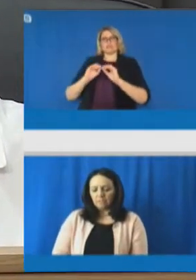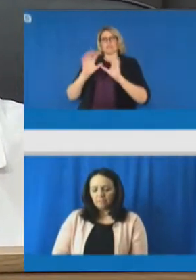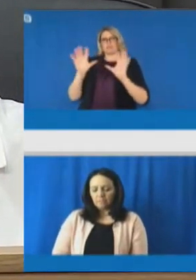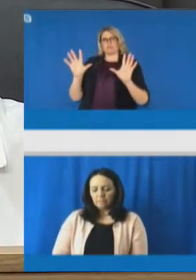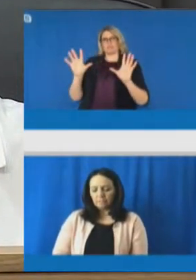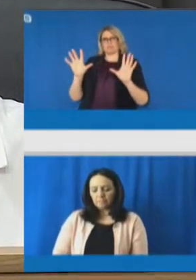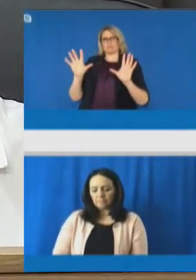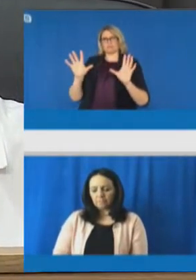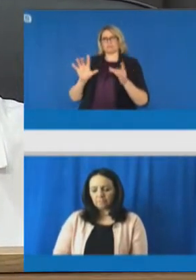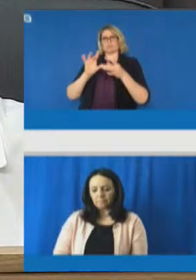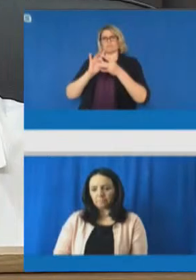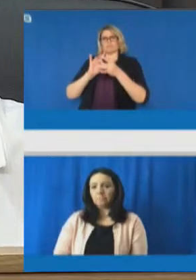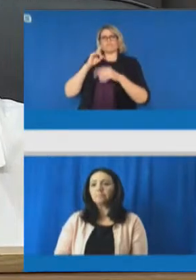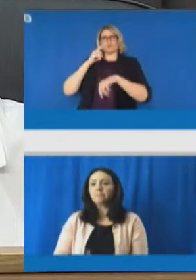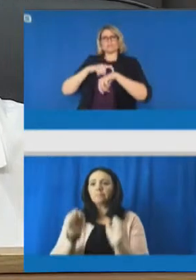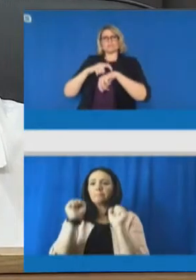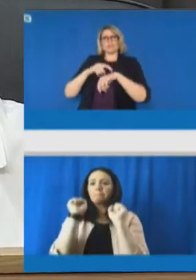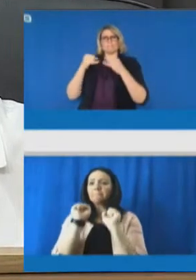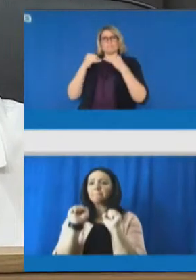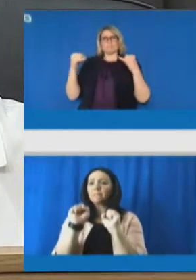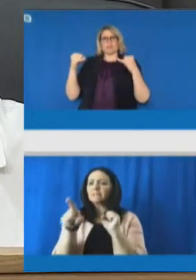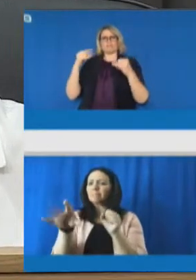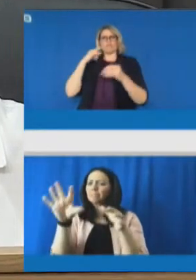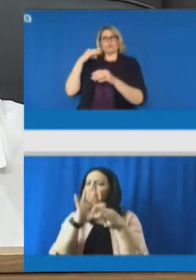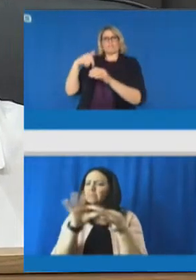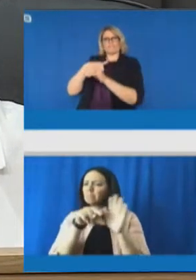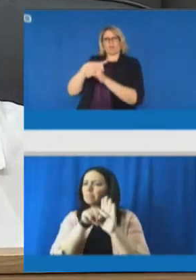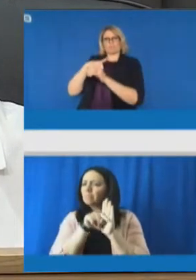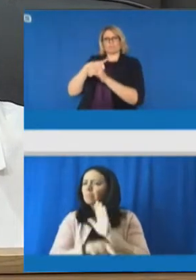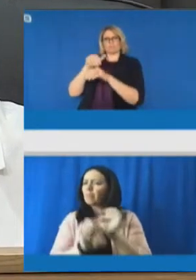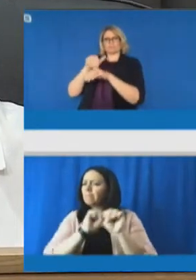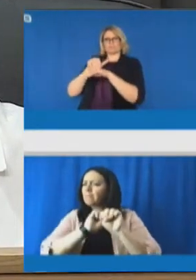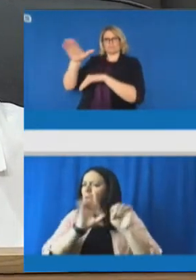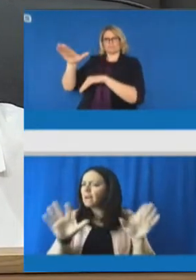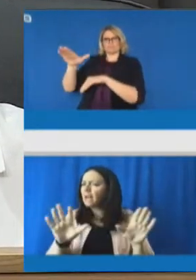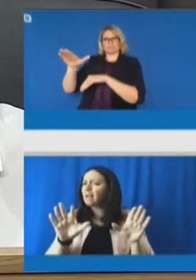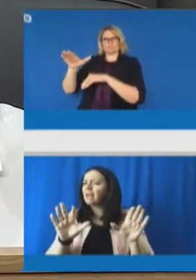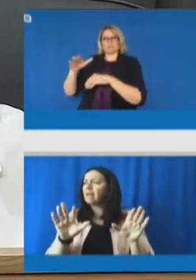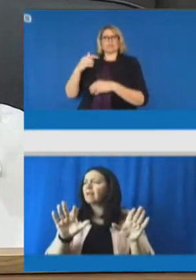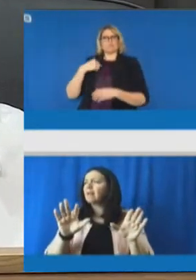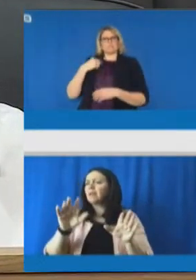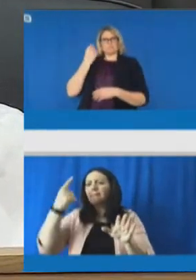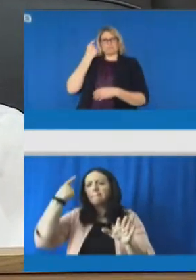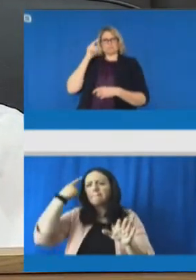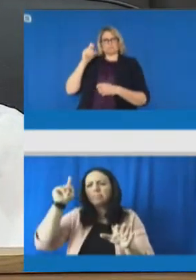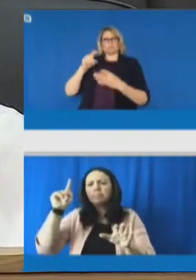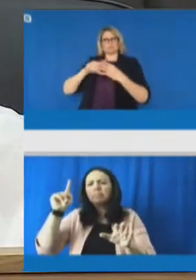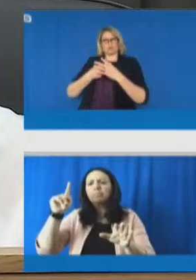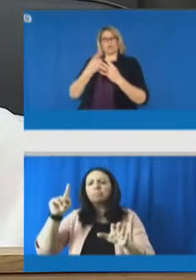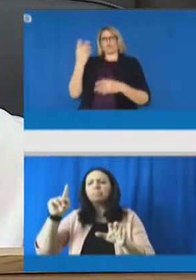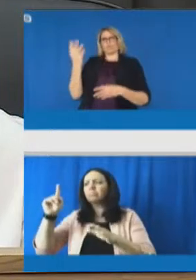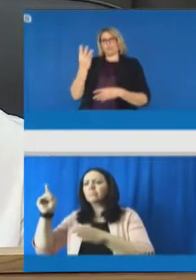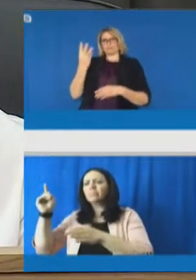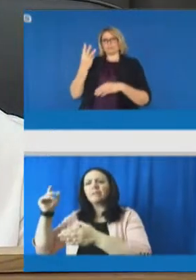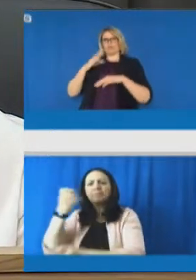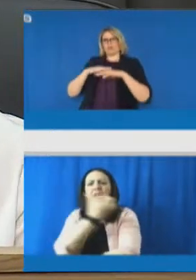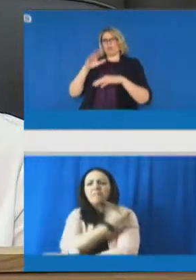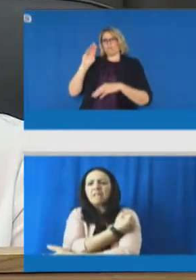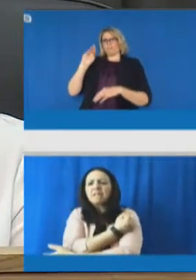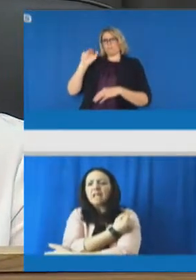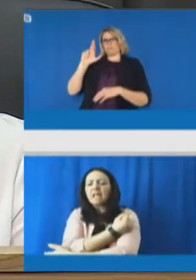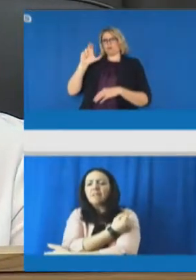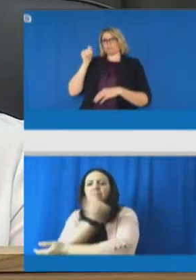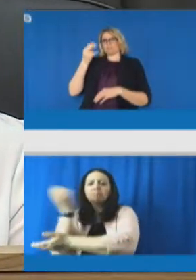to vaccinate those 85 years of age and over on March the 17th. That was the most